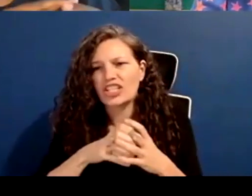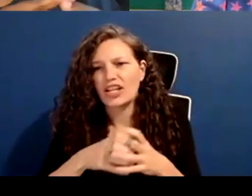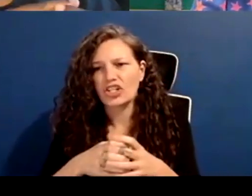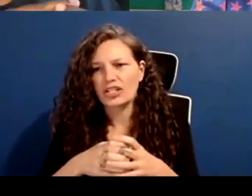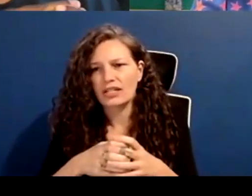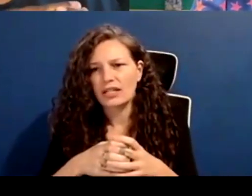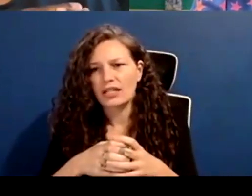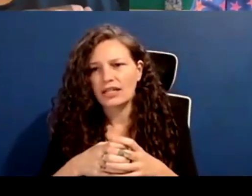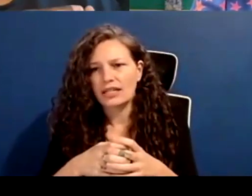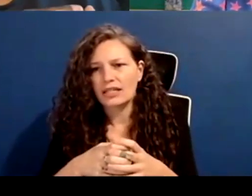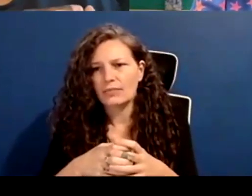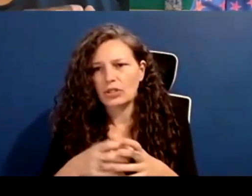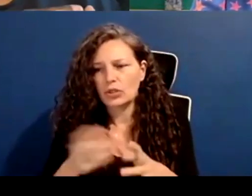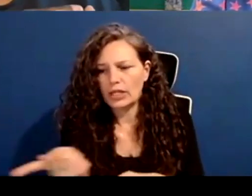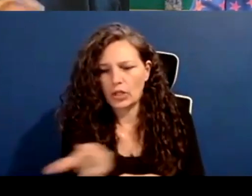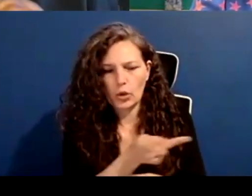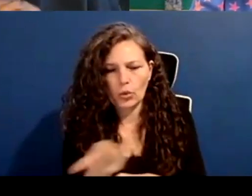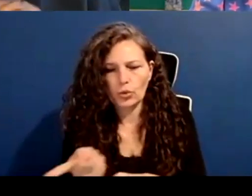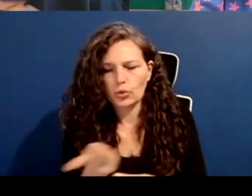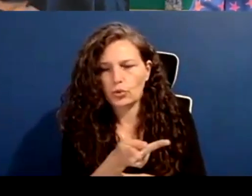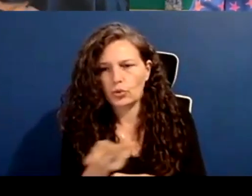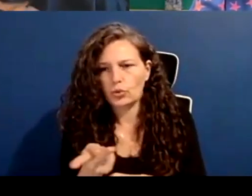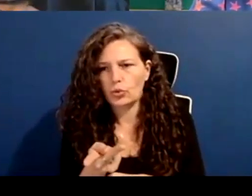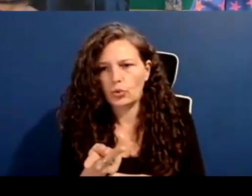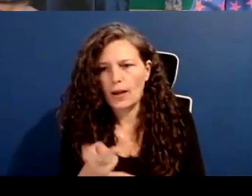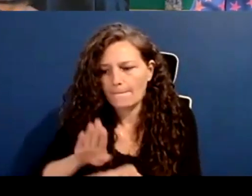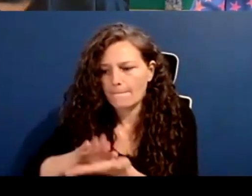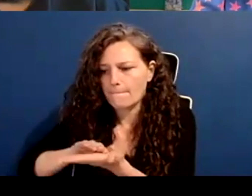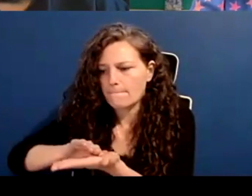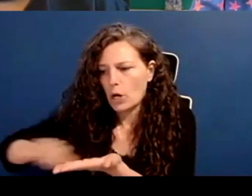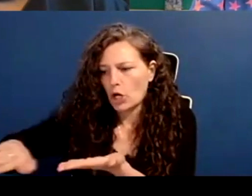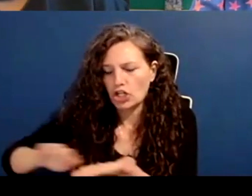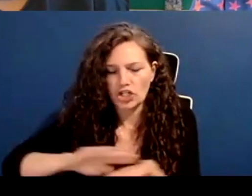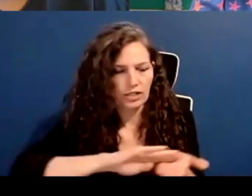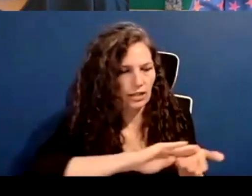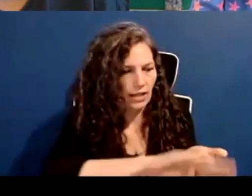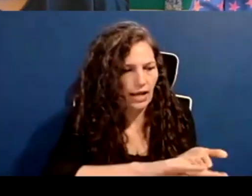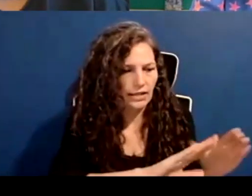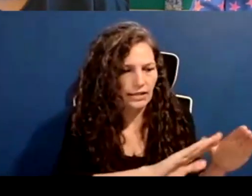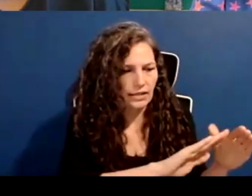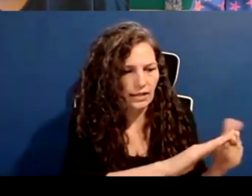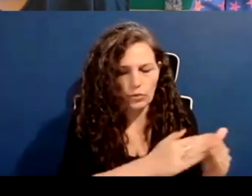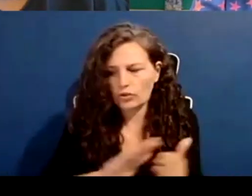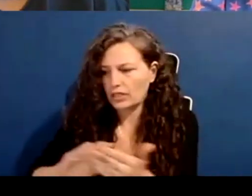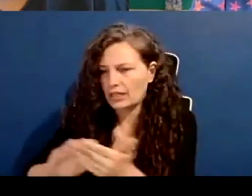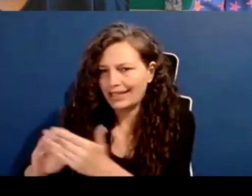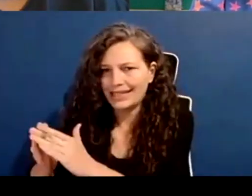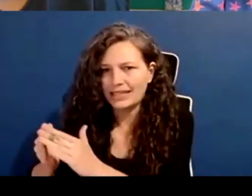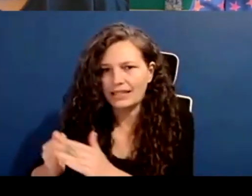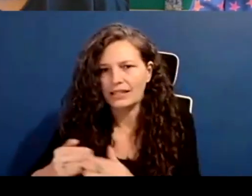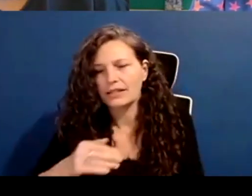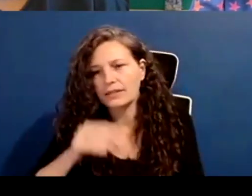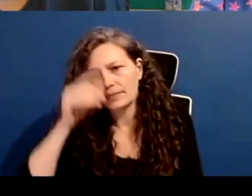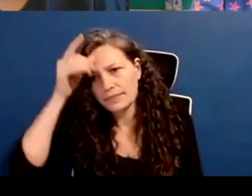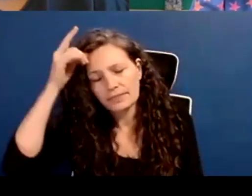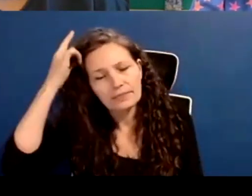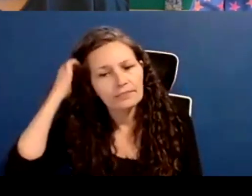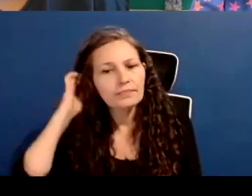marginalized communities being what I believe to be so